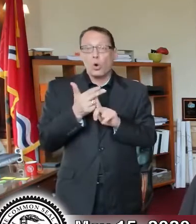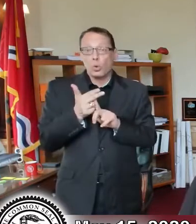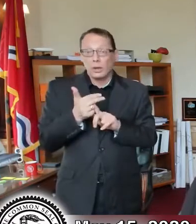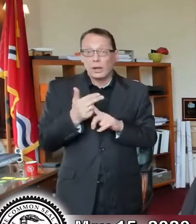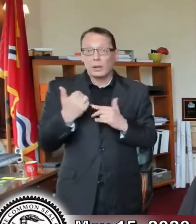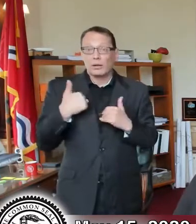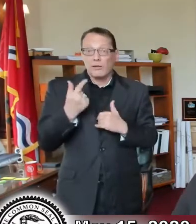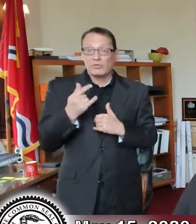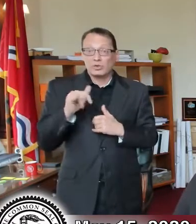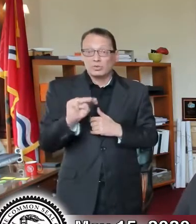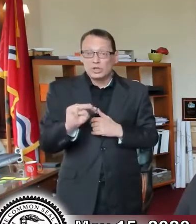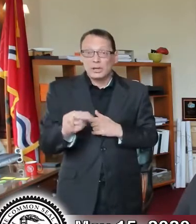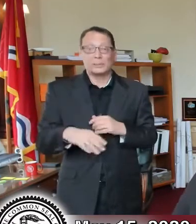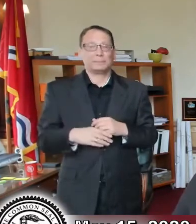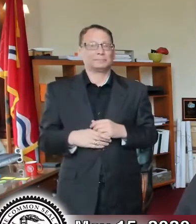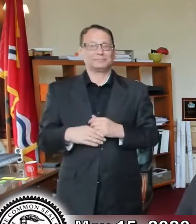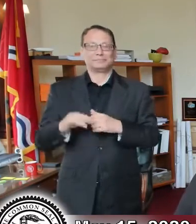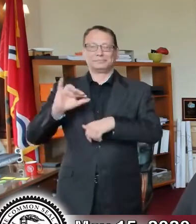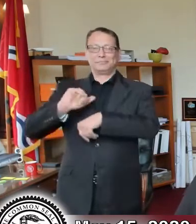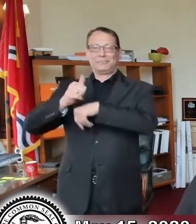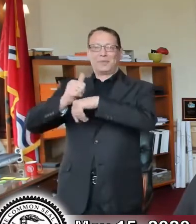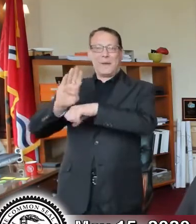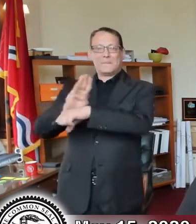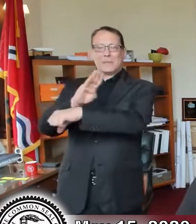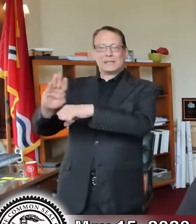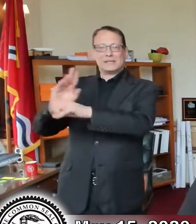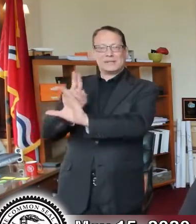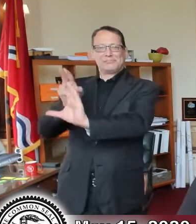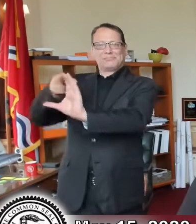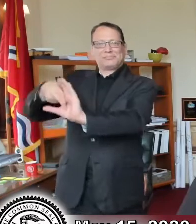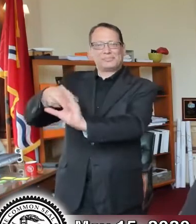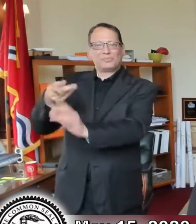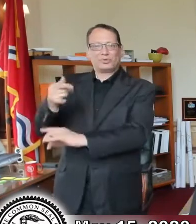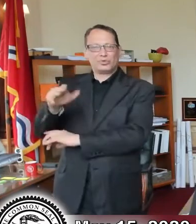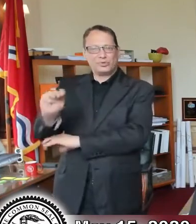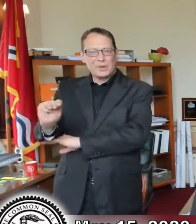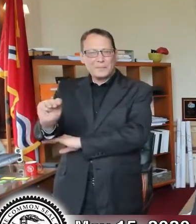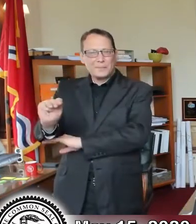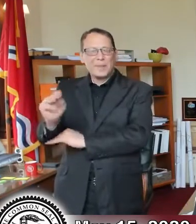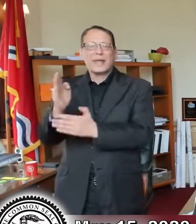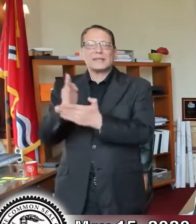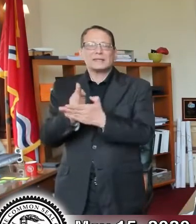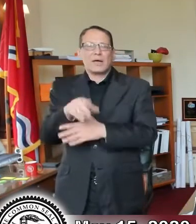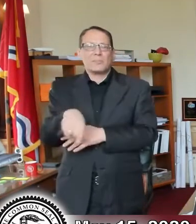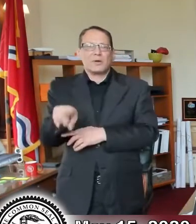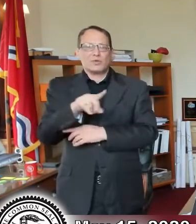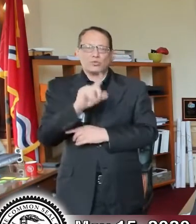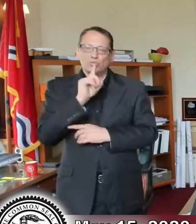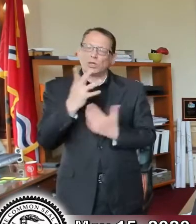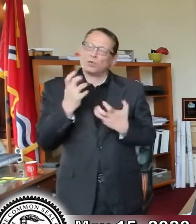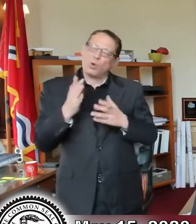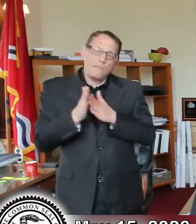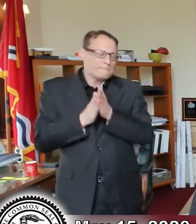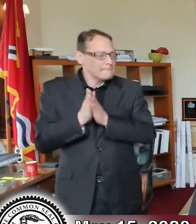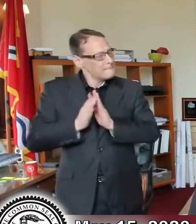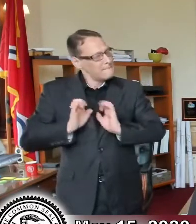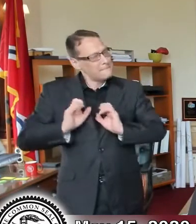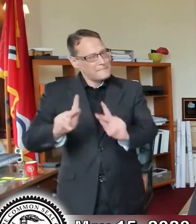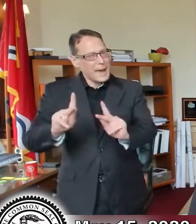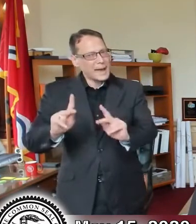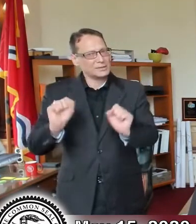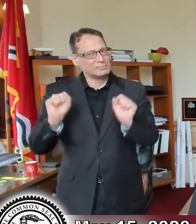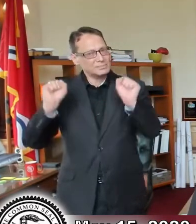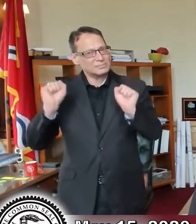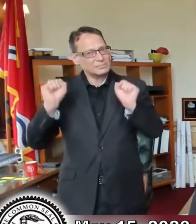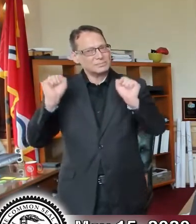hotels, there are standalone gyms that people belong to and go to. And I know some of you are really dying to get back to your gym,